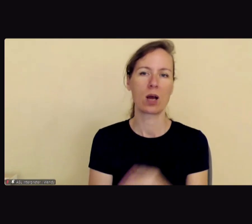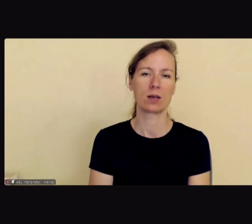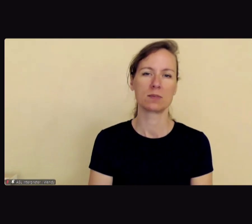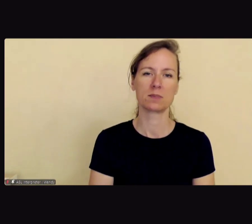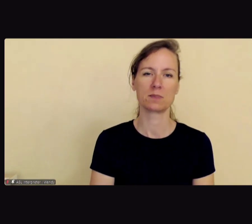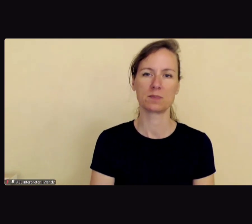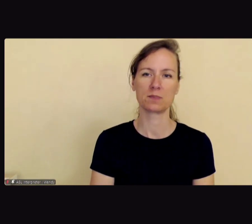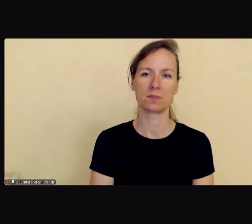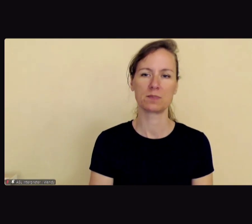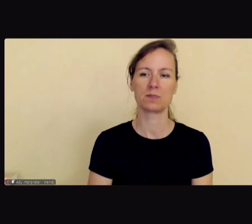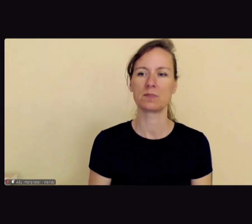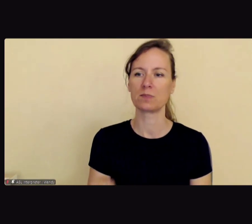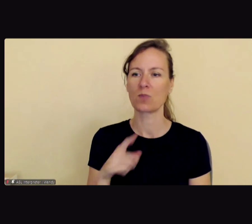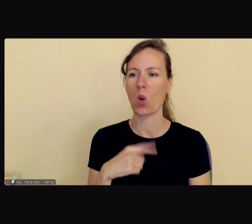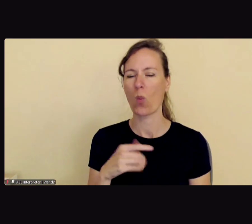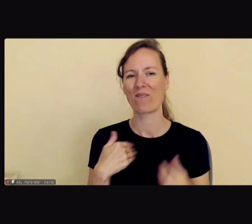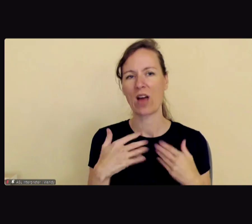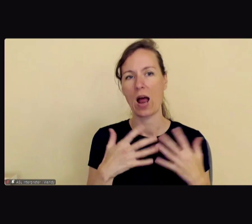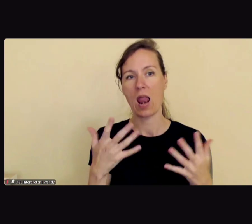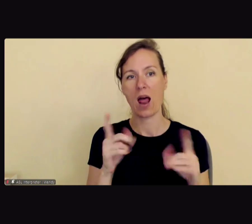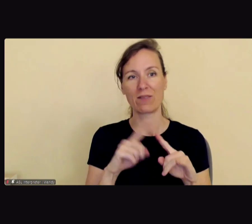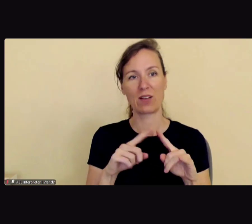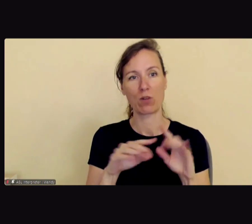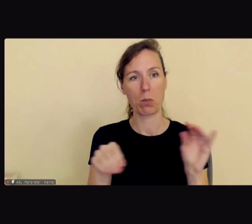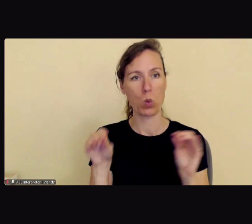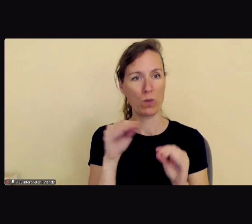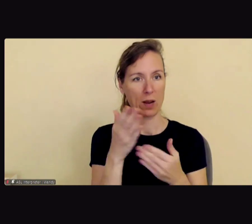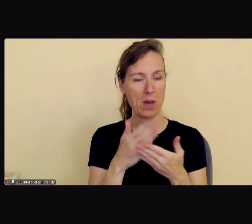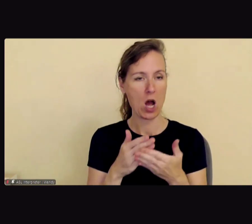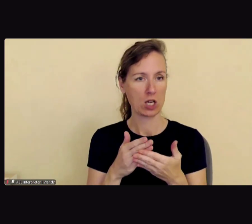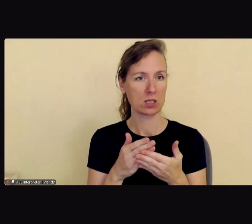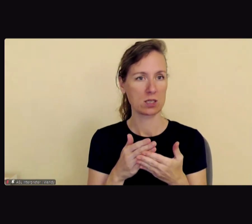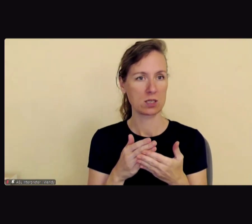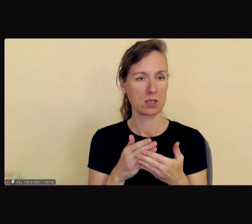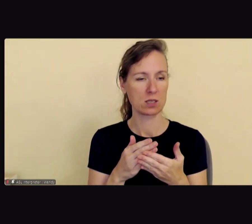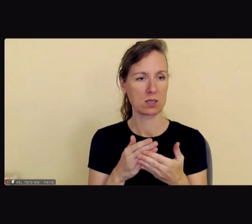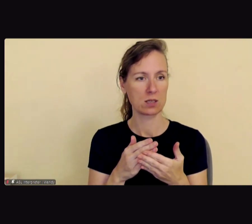We've got a lot of moving parts right Yes. now. Right. Okay. And